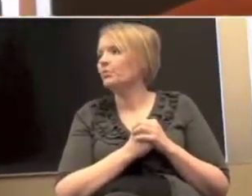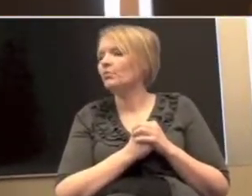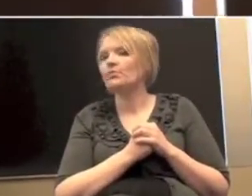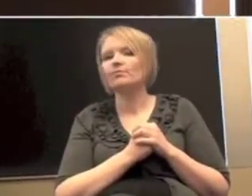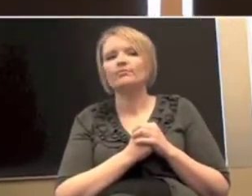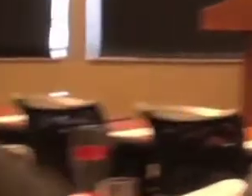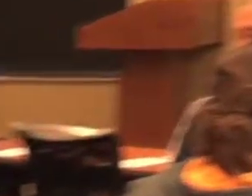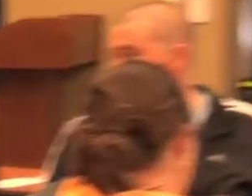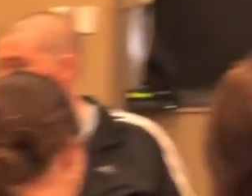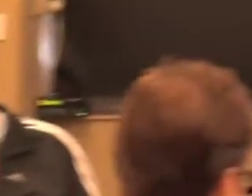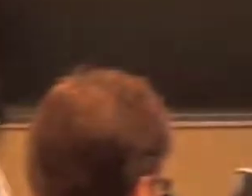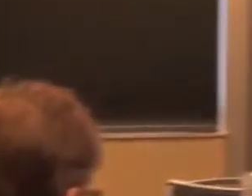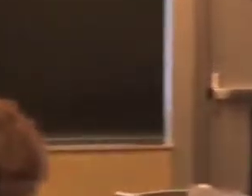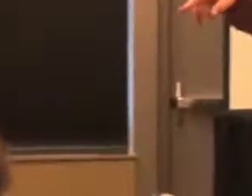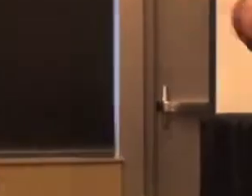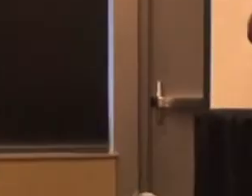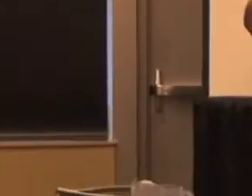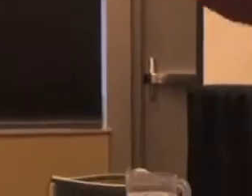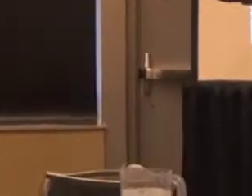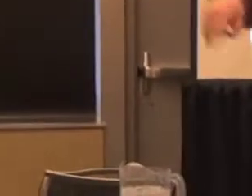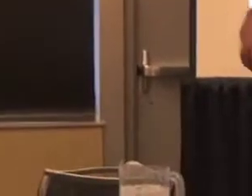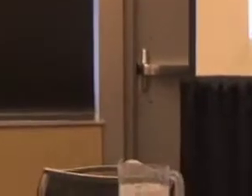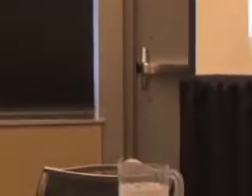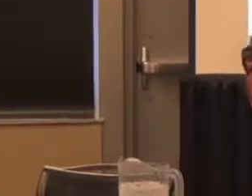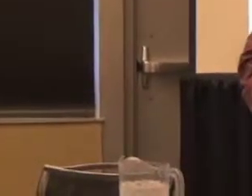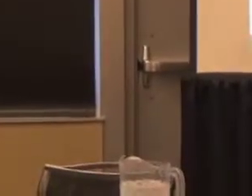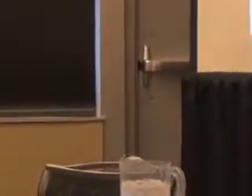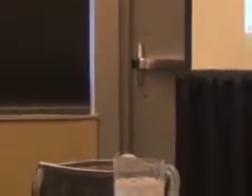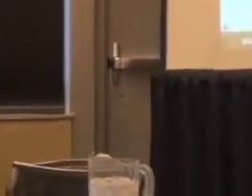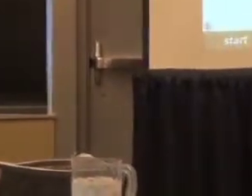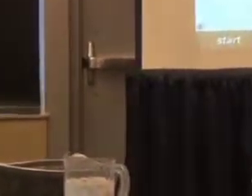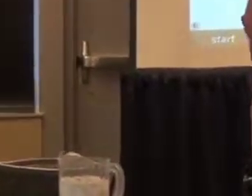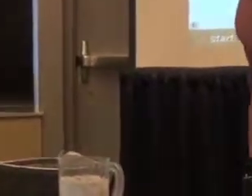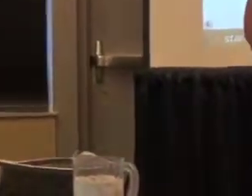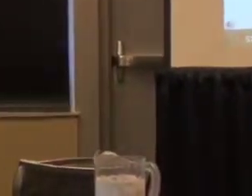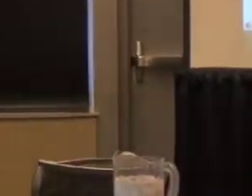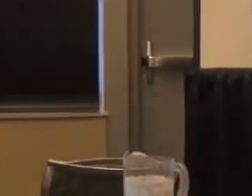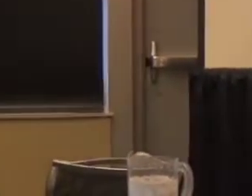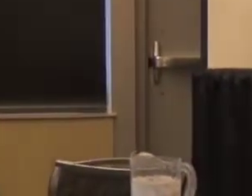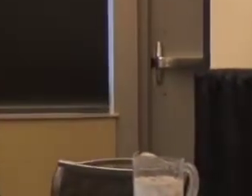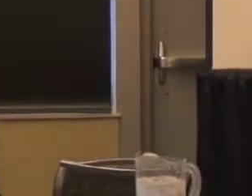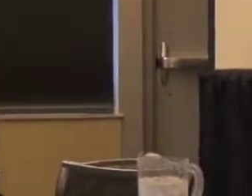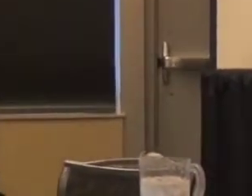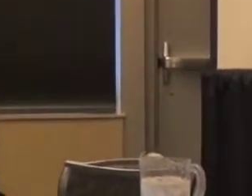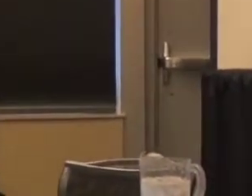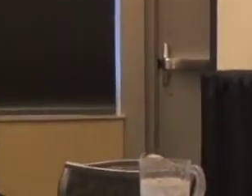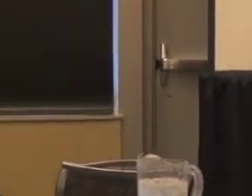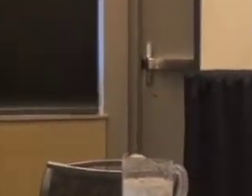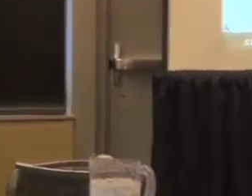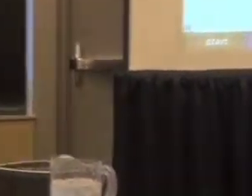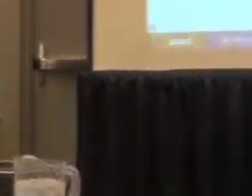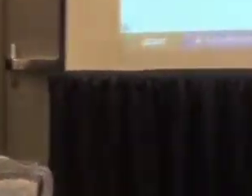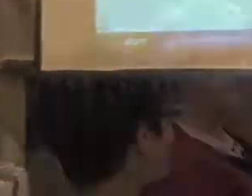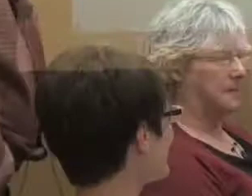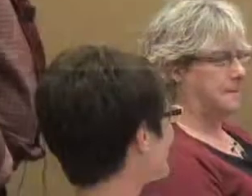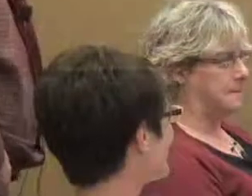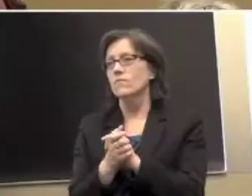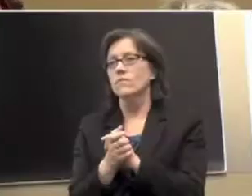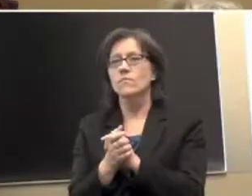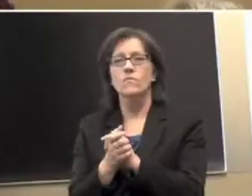Oh, okay, as a group. Okay, so when we break, come back over there. All right, any other questions for the group? All right, back to your groups. Thank